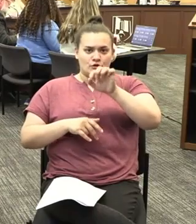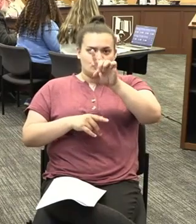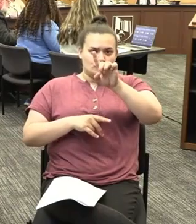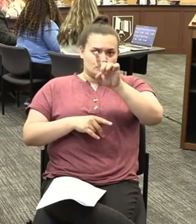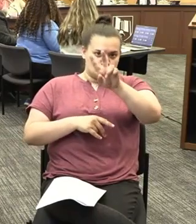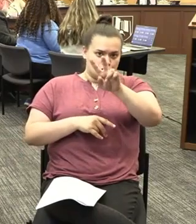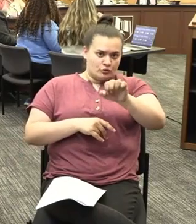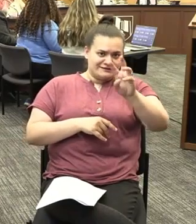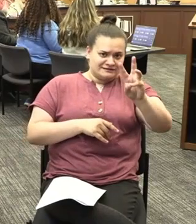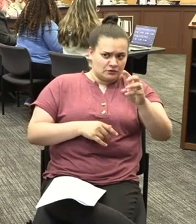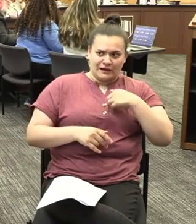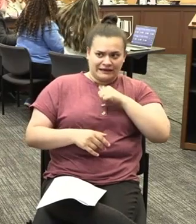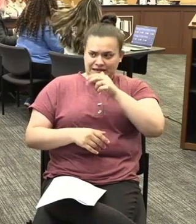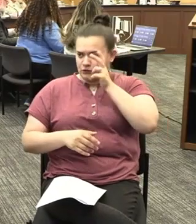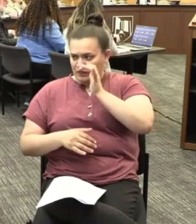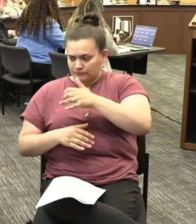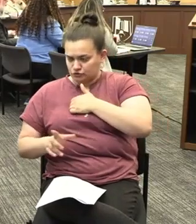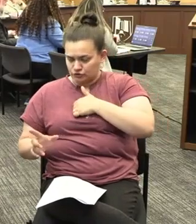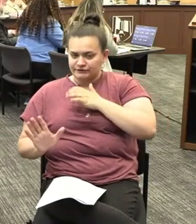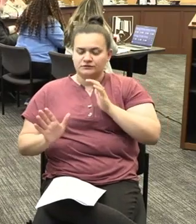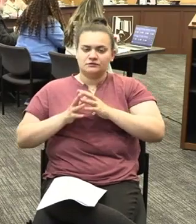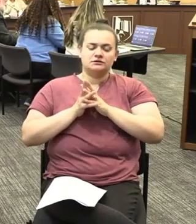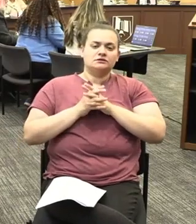sorry. You're Okay, good. thank you.